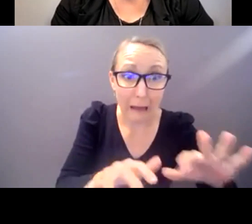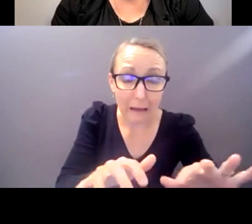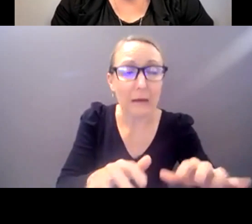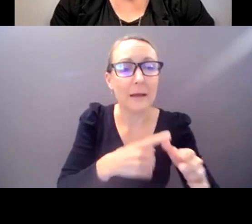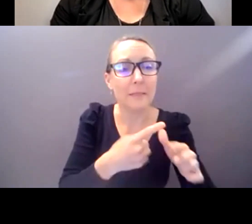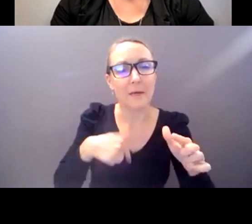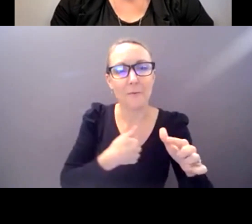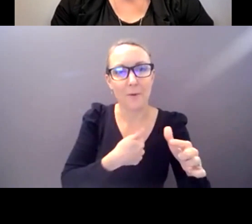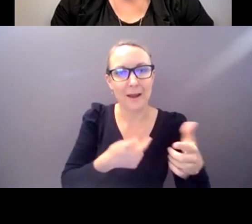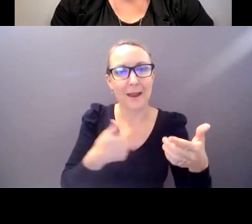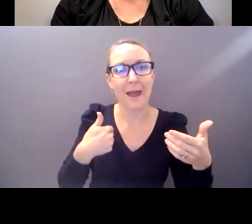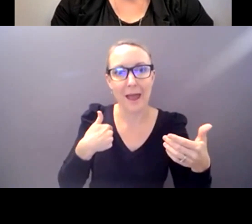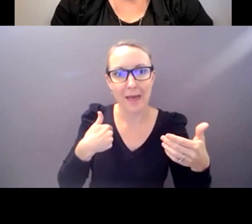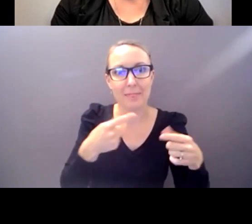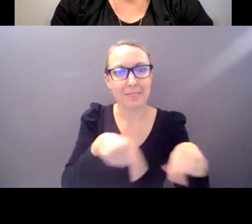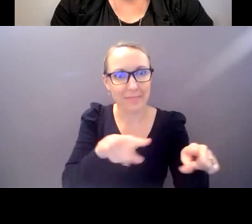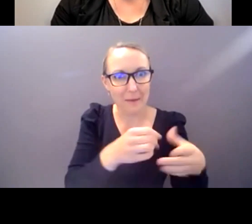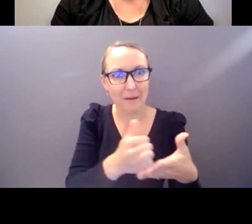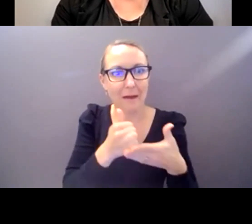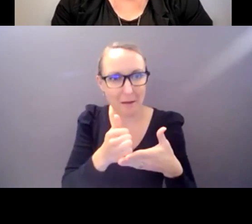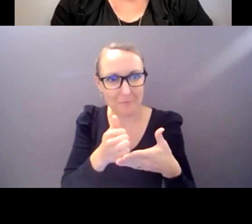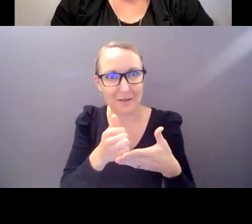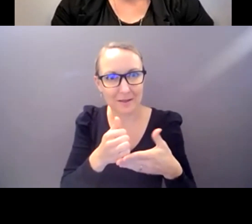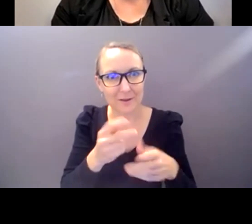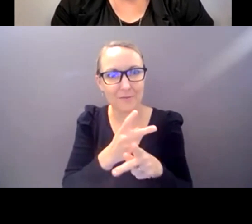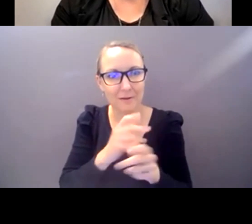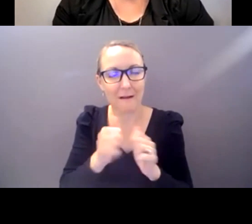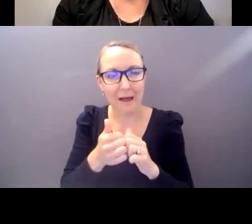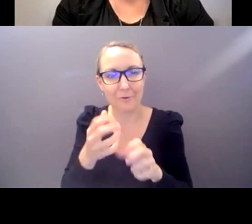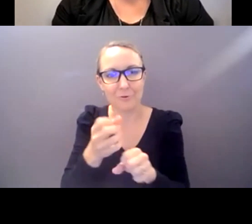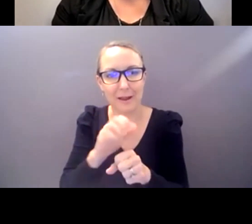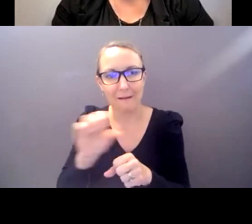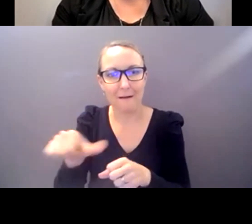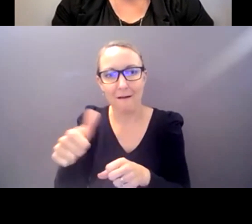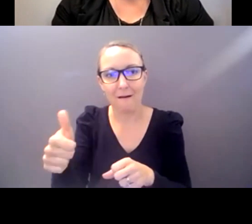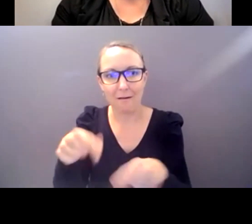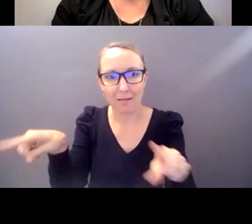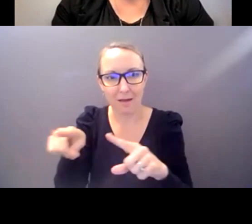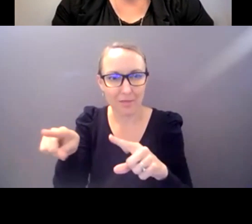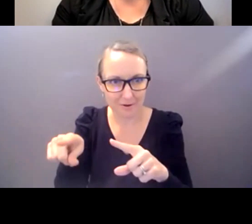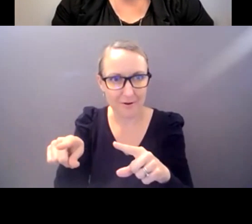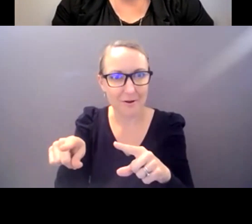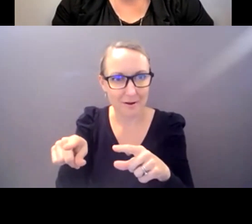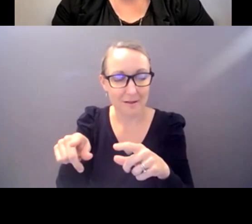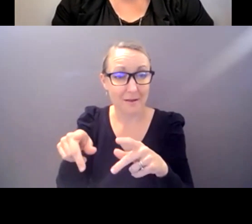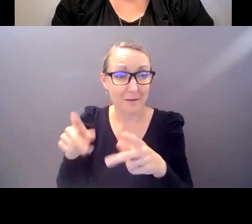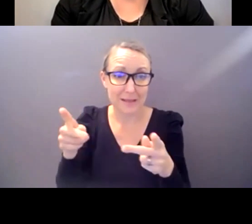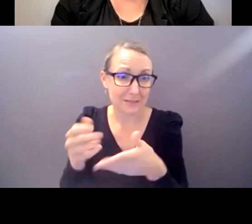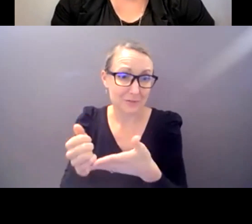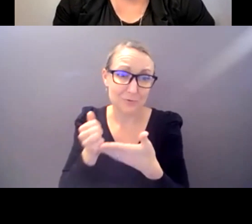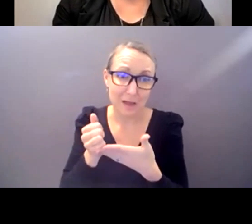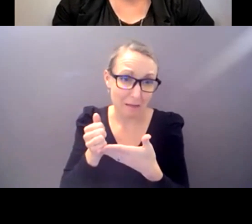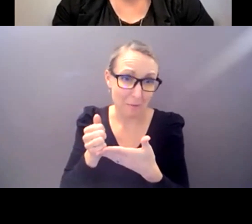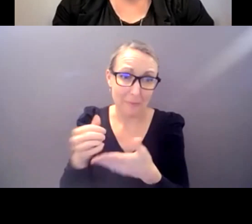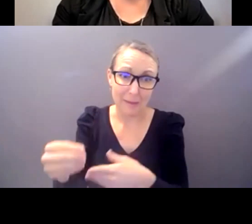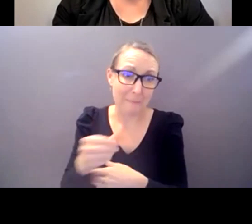to, to actually, provide support for it and to run, the senior nutrition program. And where cities